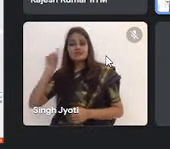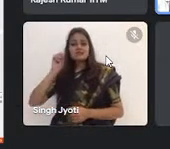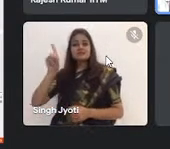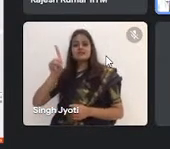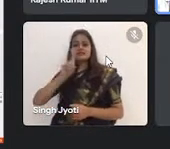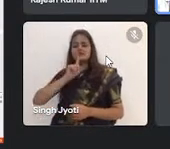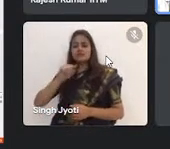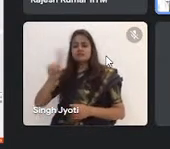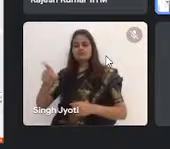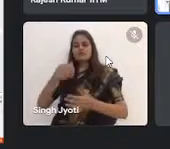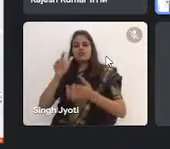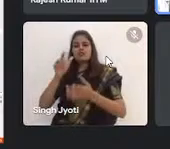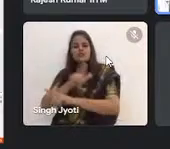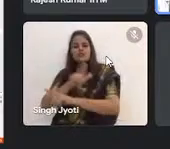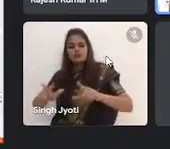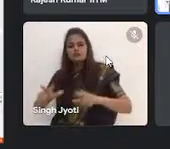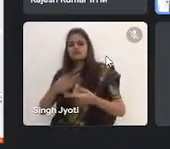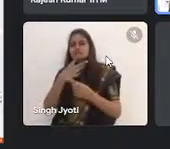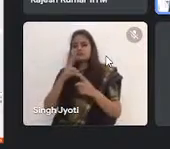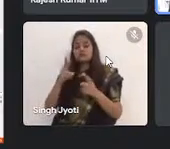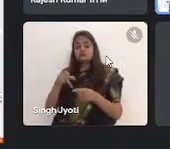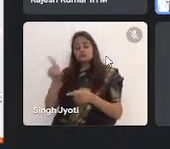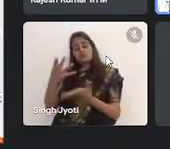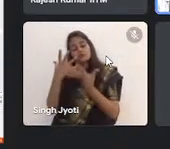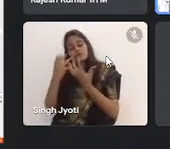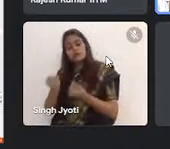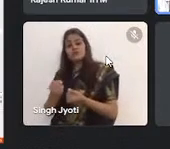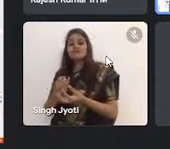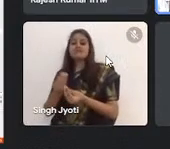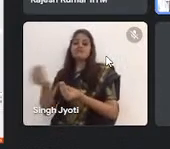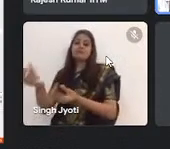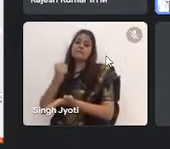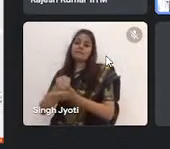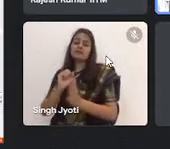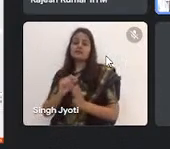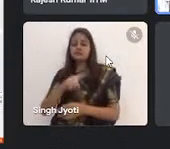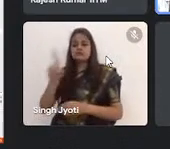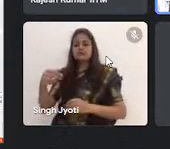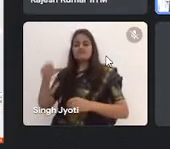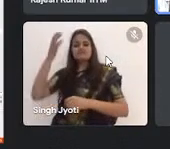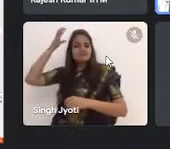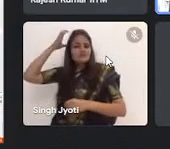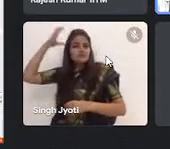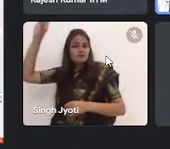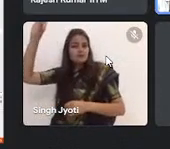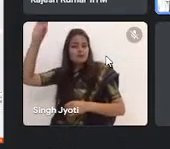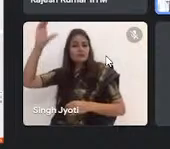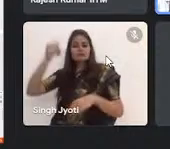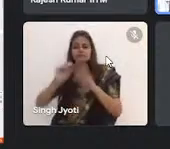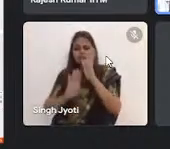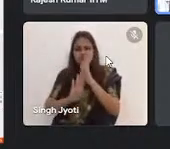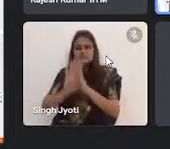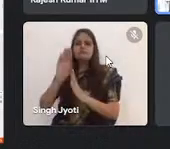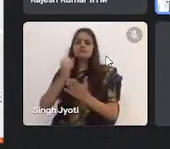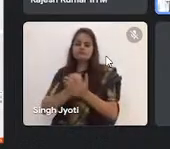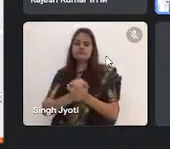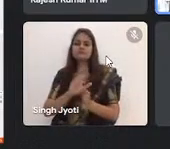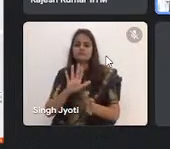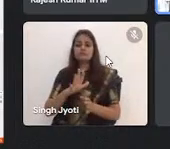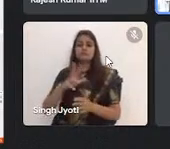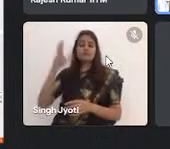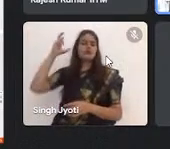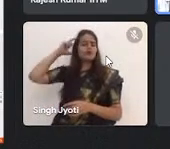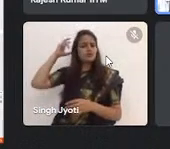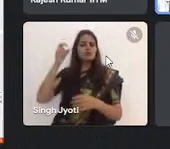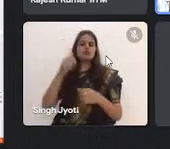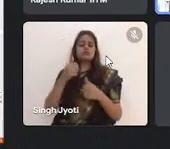kinds from birth. That's how cognitive development will proceed. Cochlear implants are great. They're an amazing breakthrough